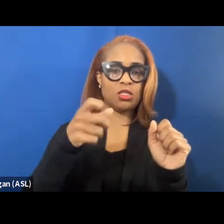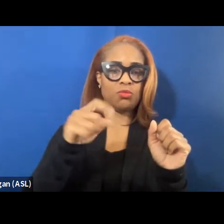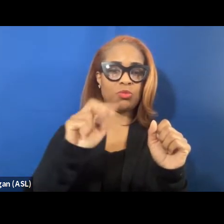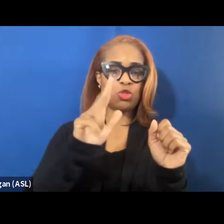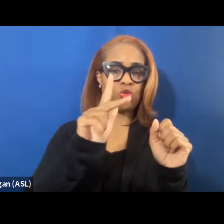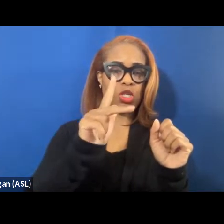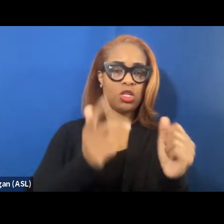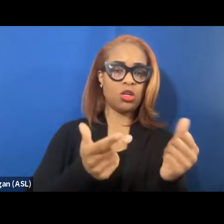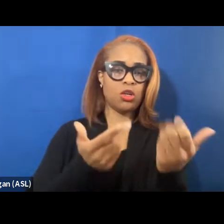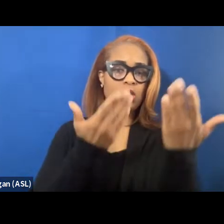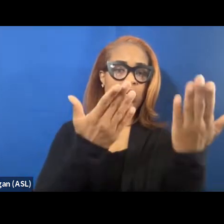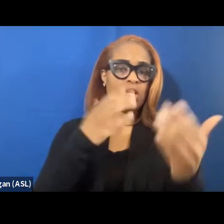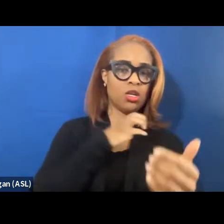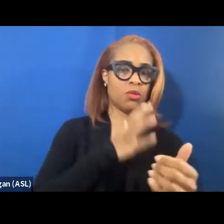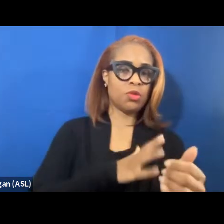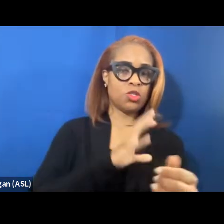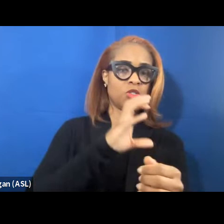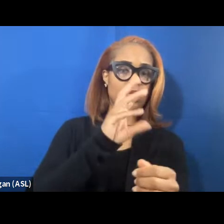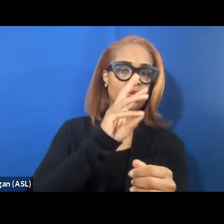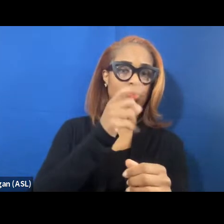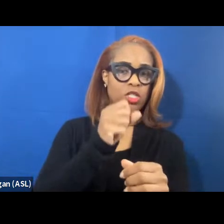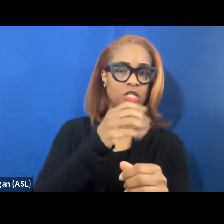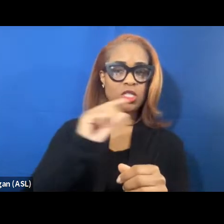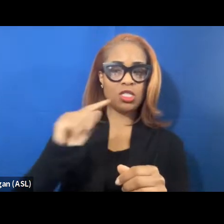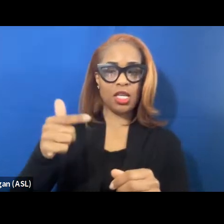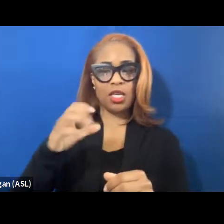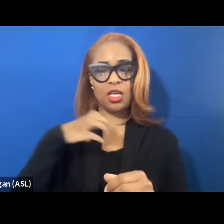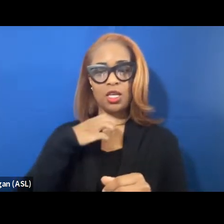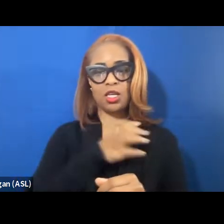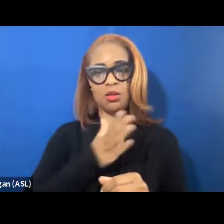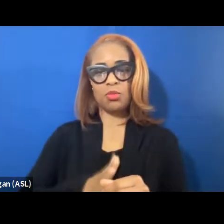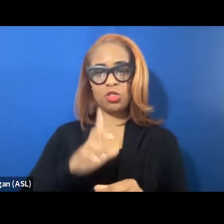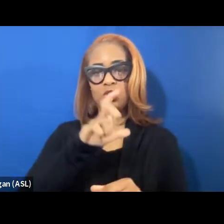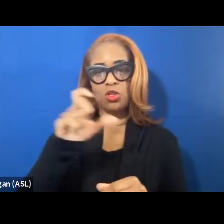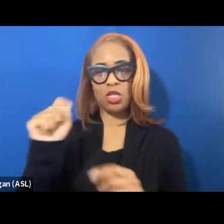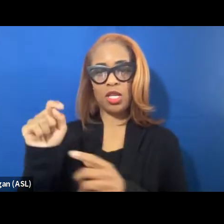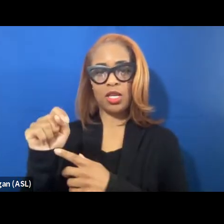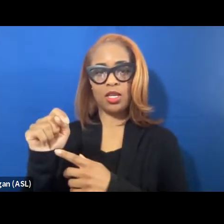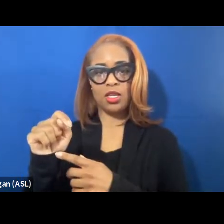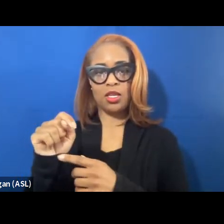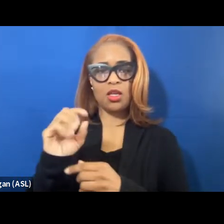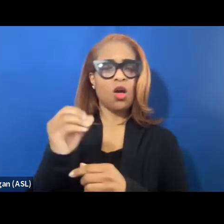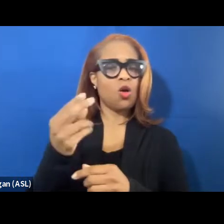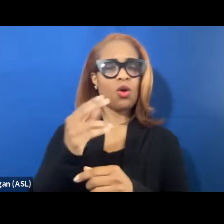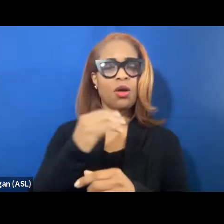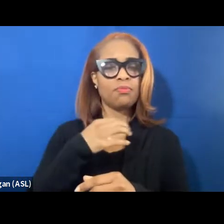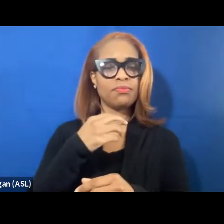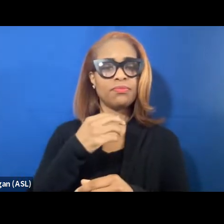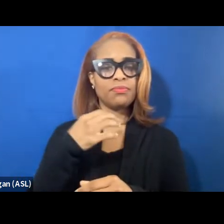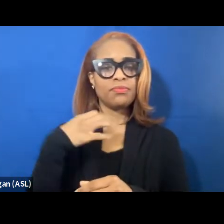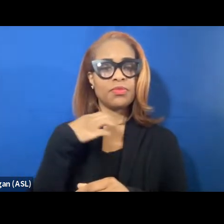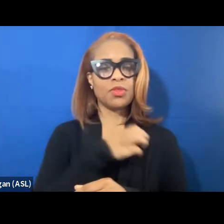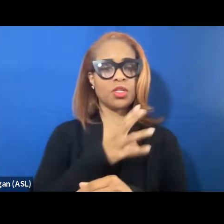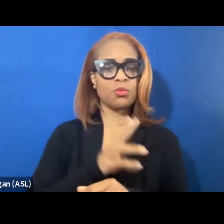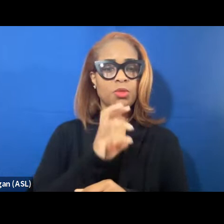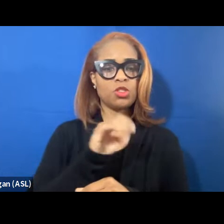witches and second from commissioner lett oh commissioner weiss thank you